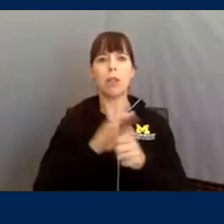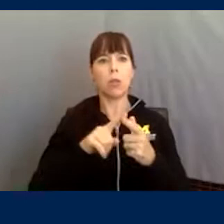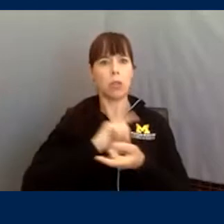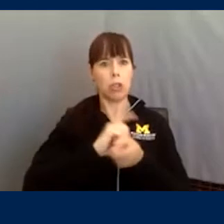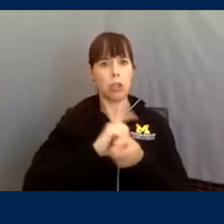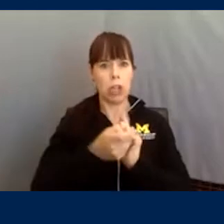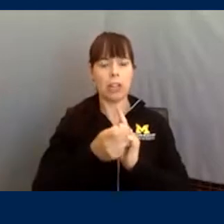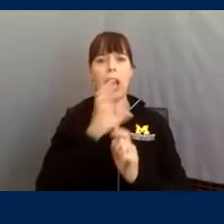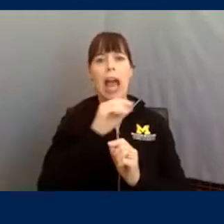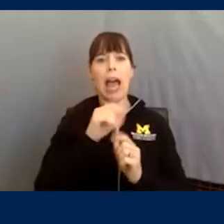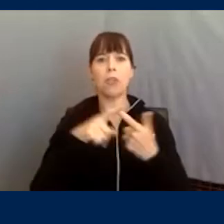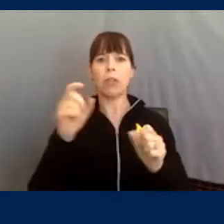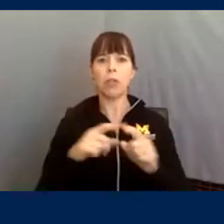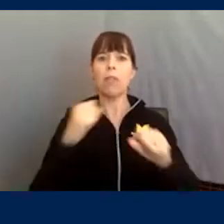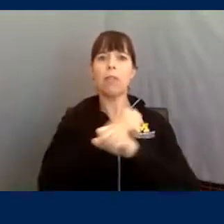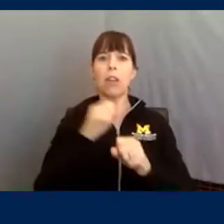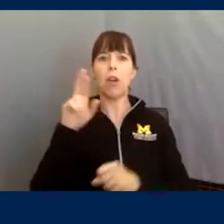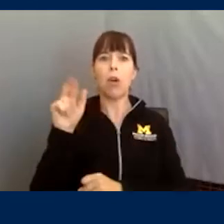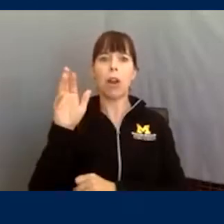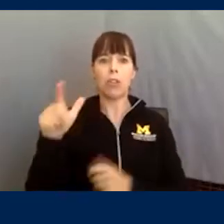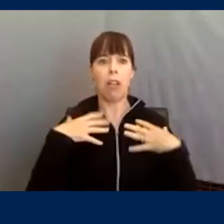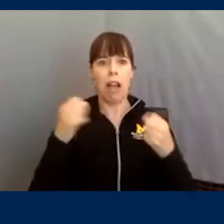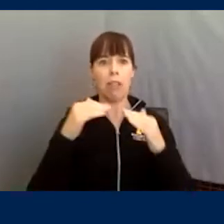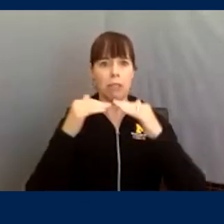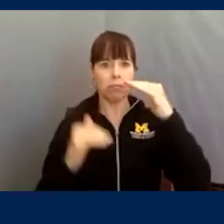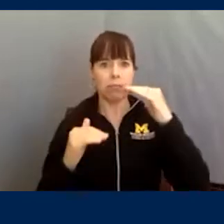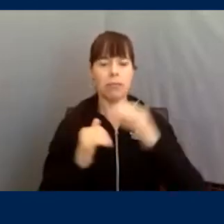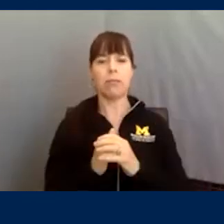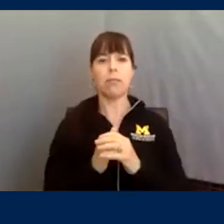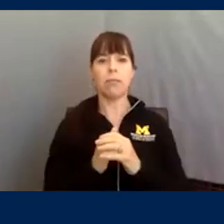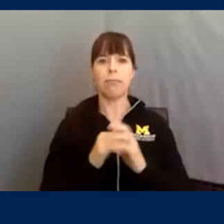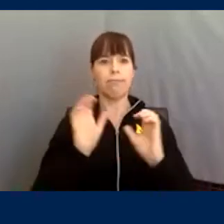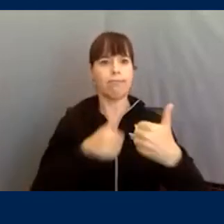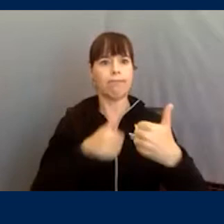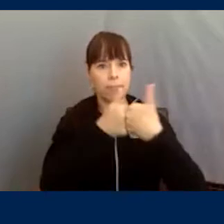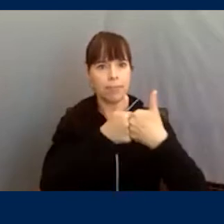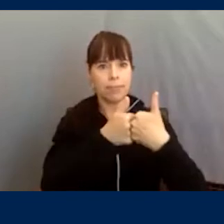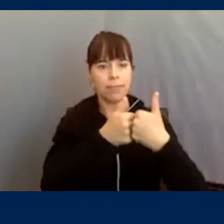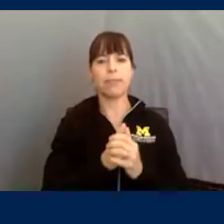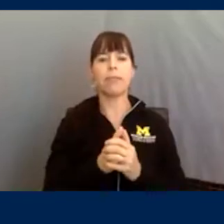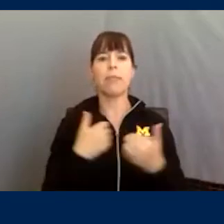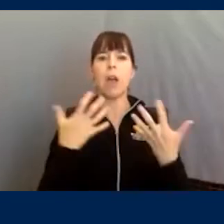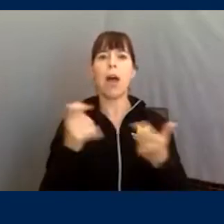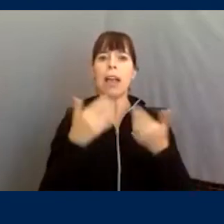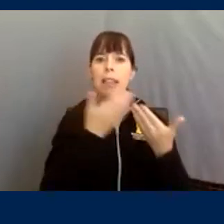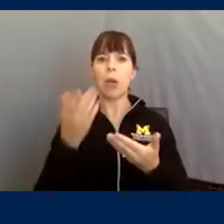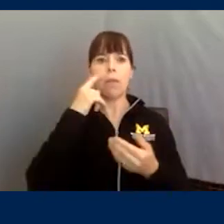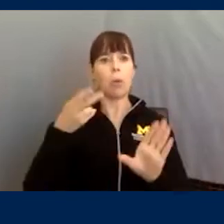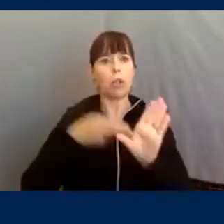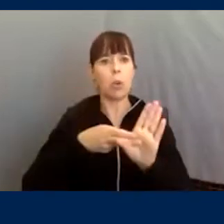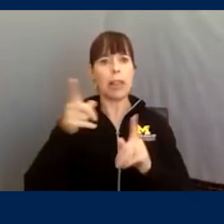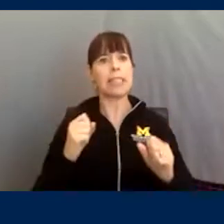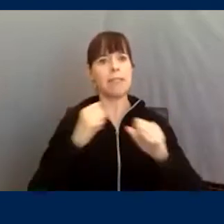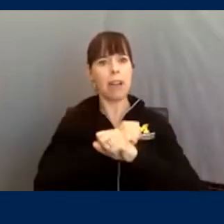and combating racial health disparities head on. I want to thank you for joining this fight and leading